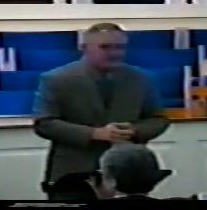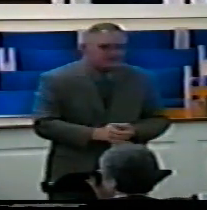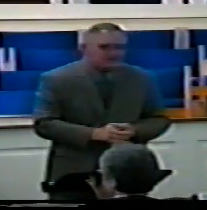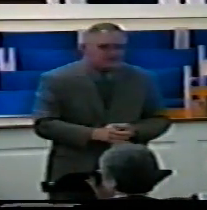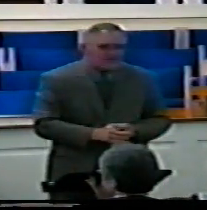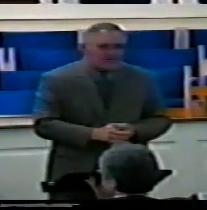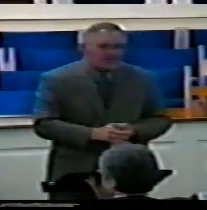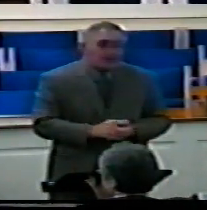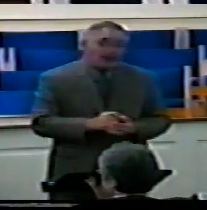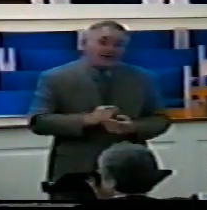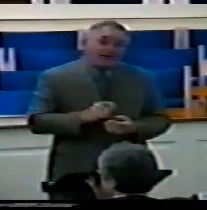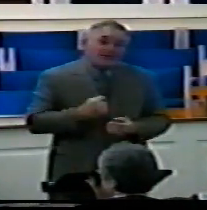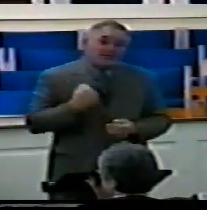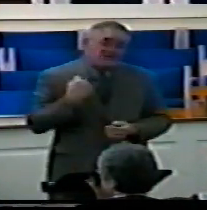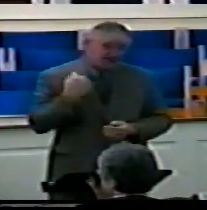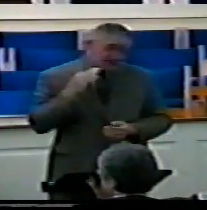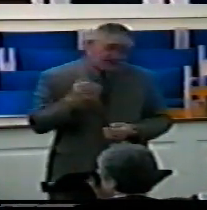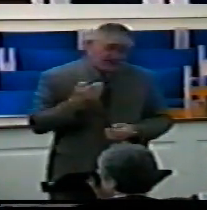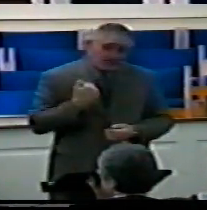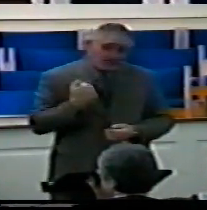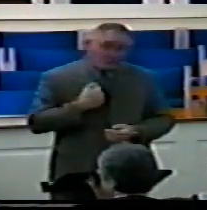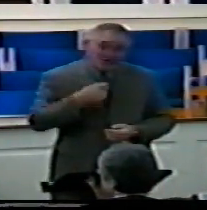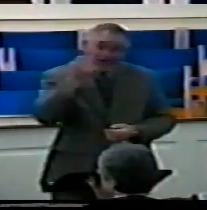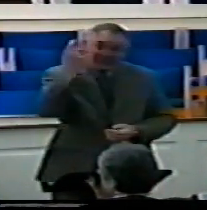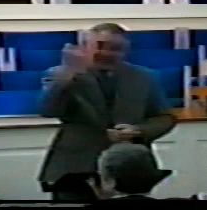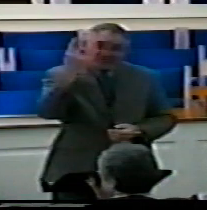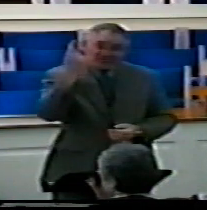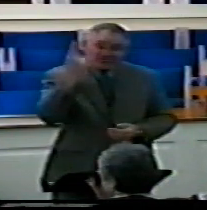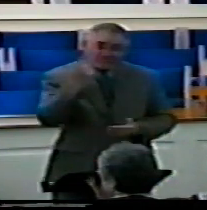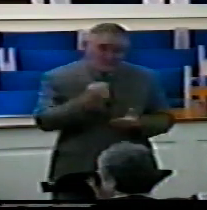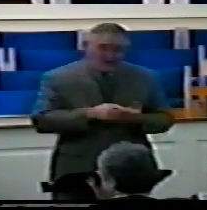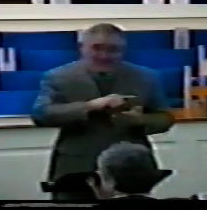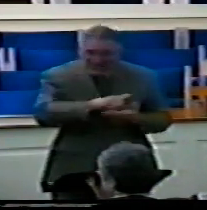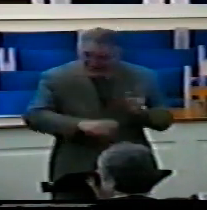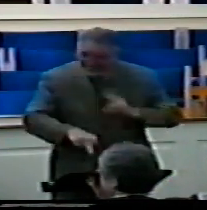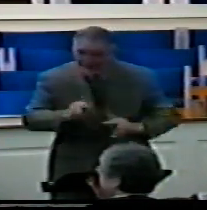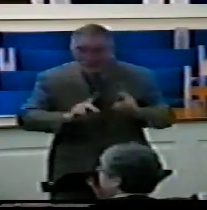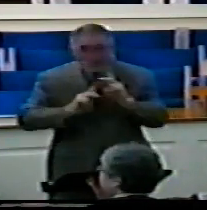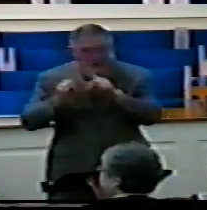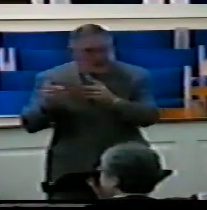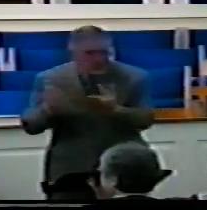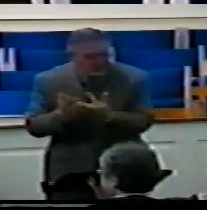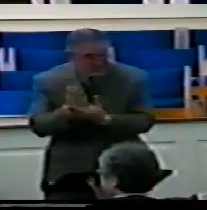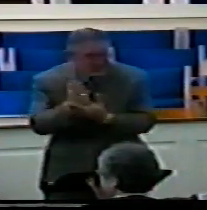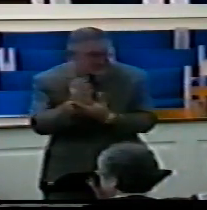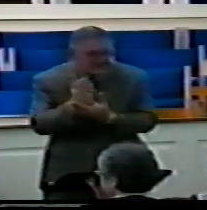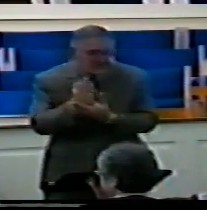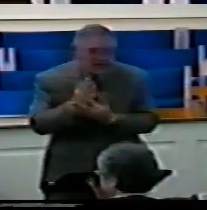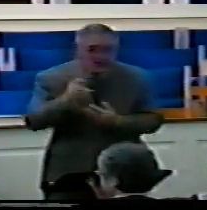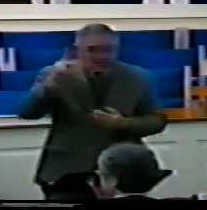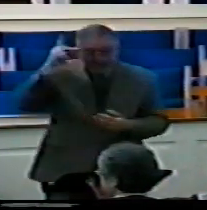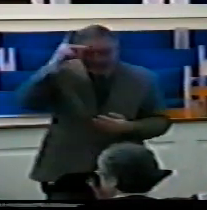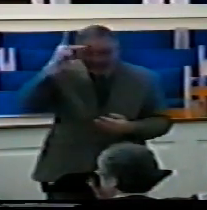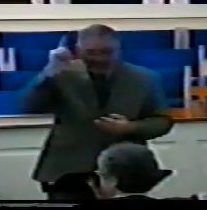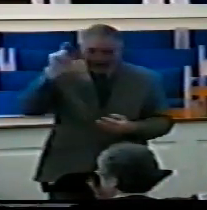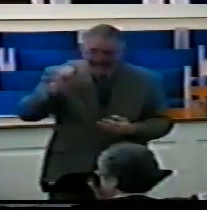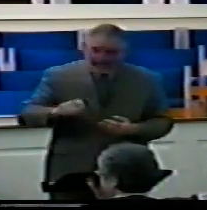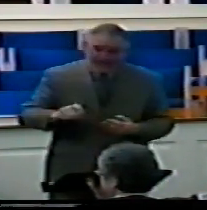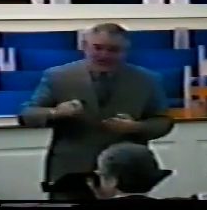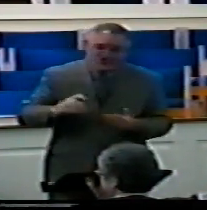But see, preacher, we understood then. We understood. Paul had to rise up over the